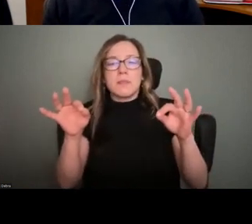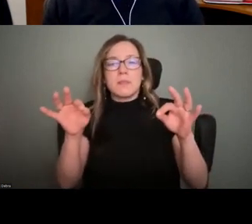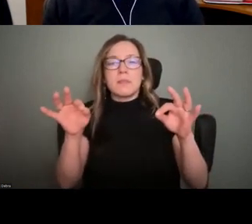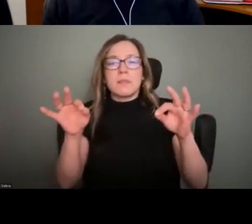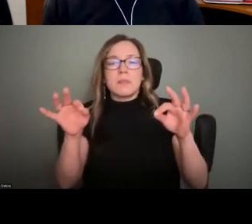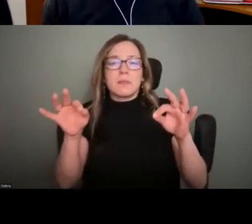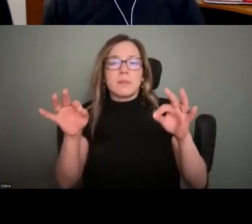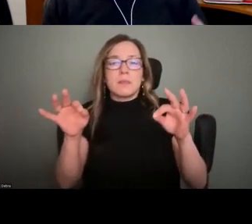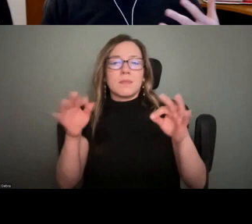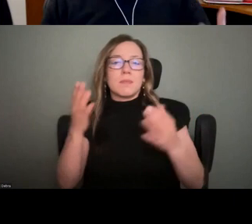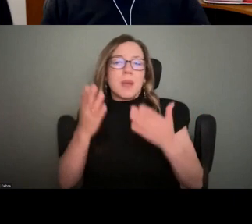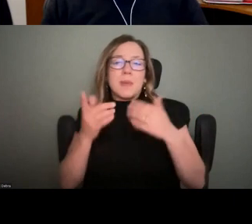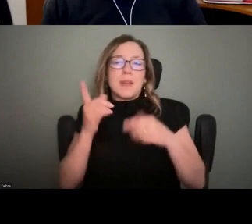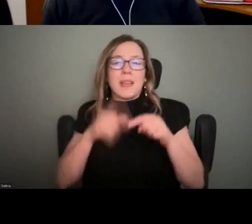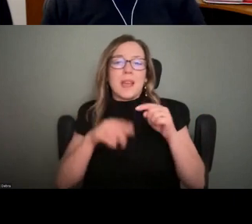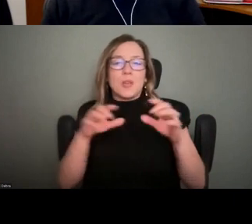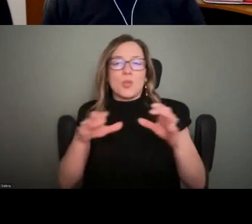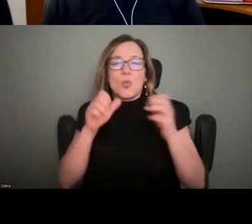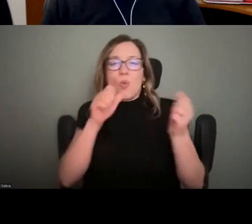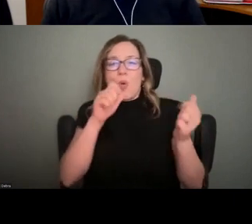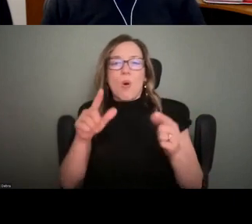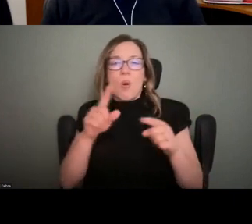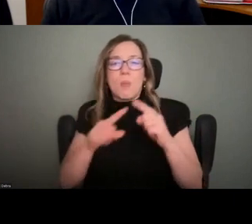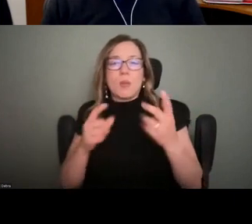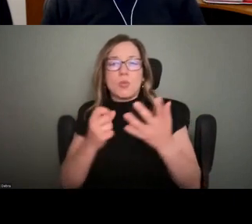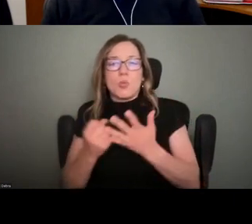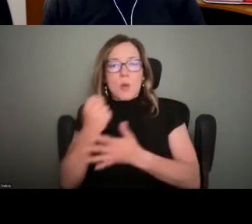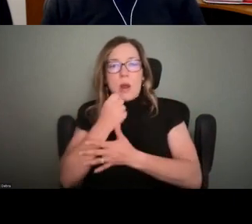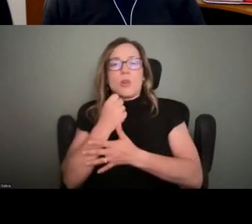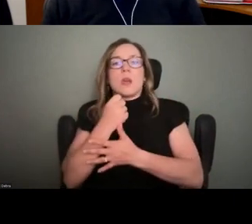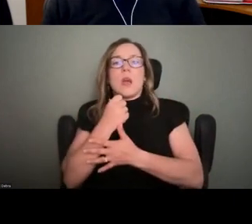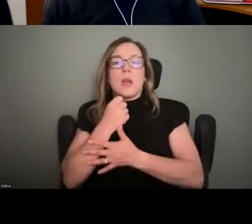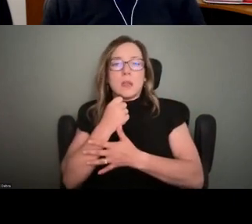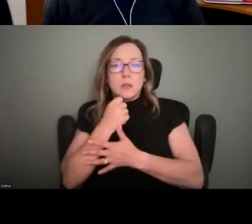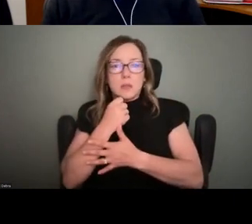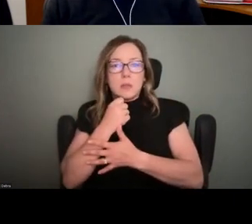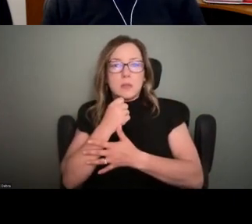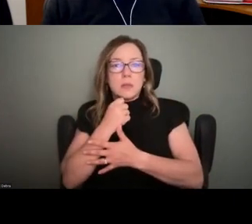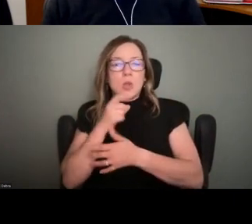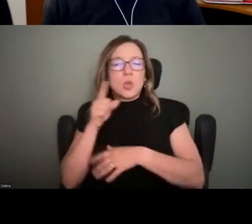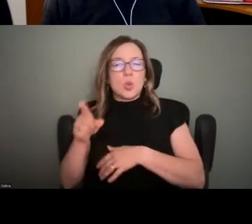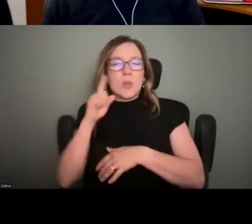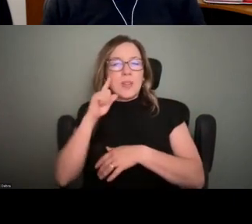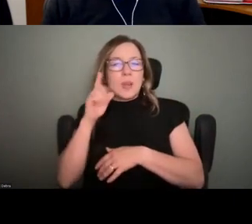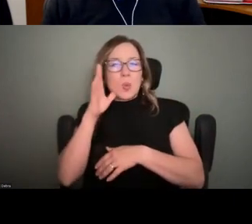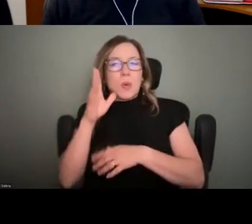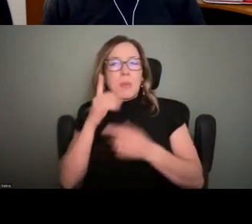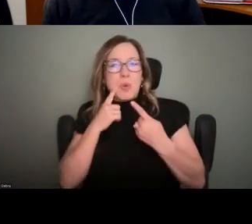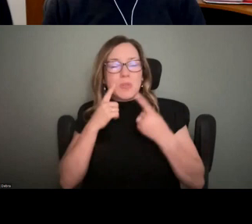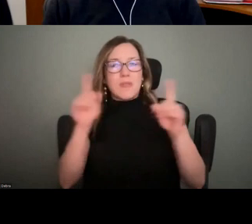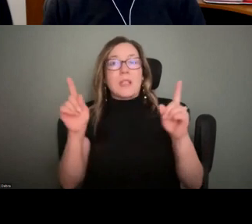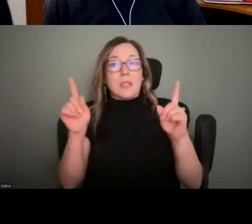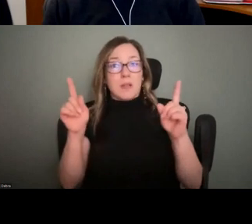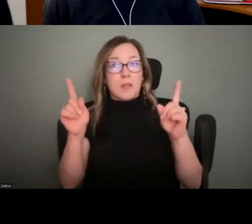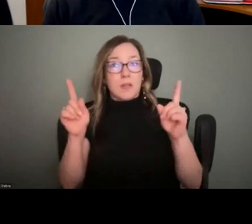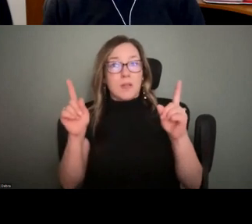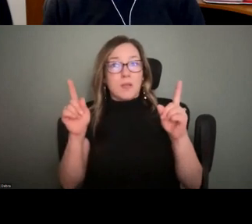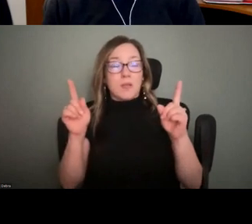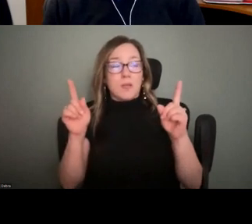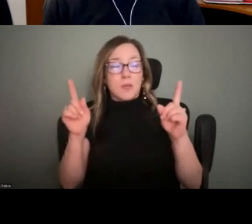do all of them, to prioritize the ones that are you think will be most effective, that will again get you to